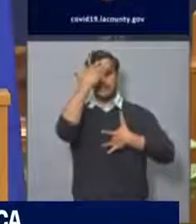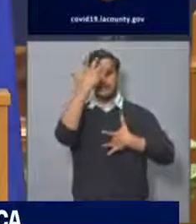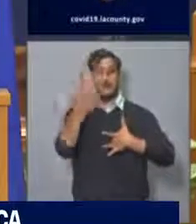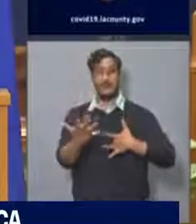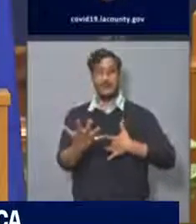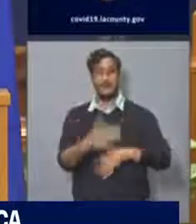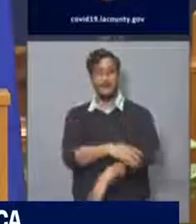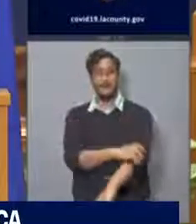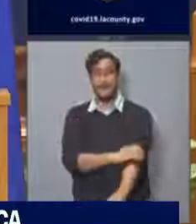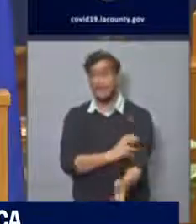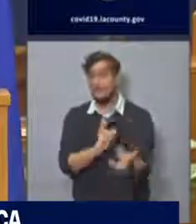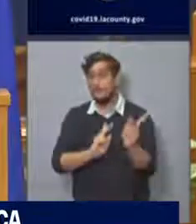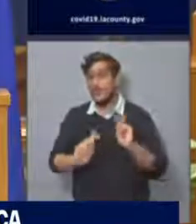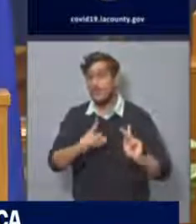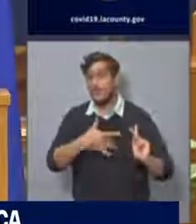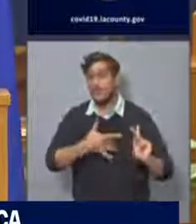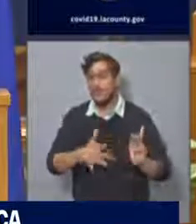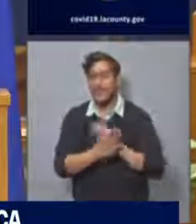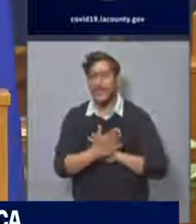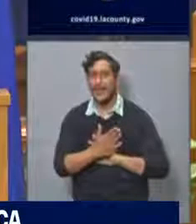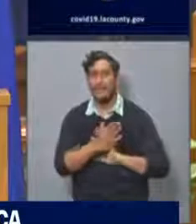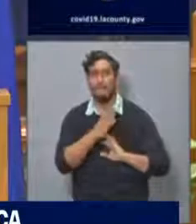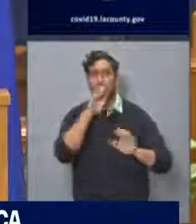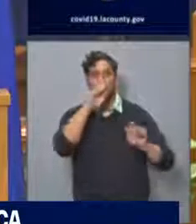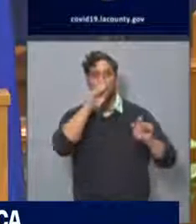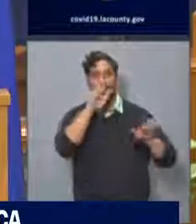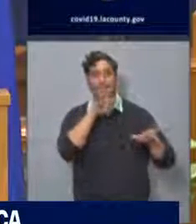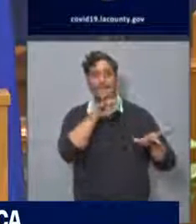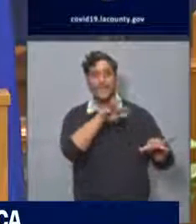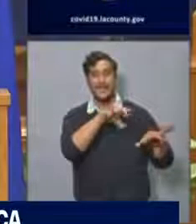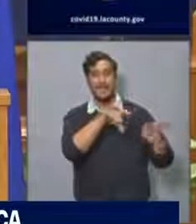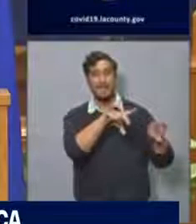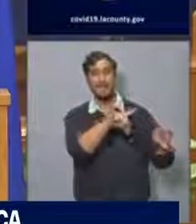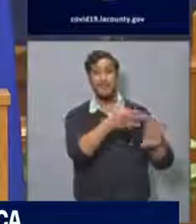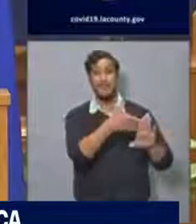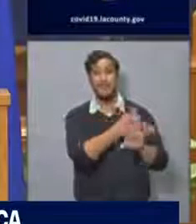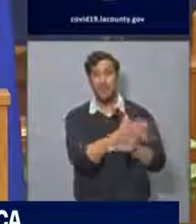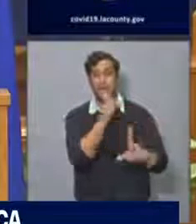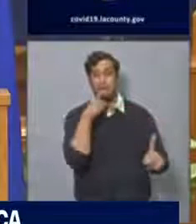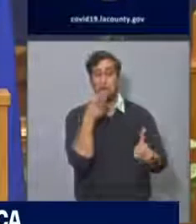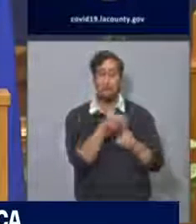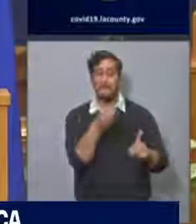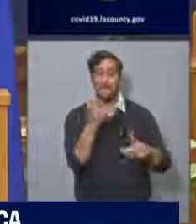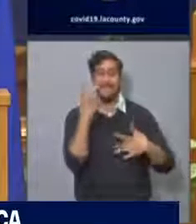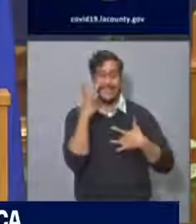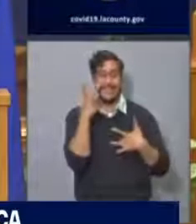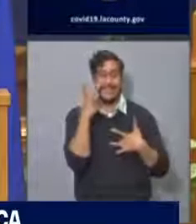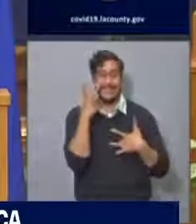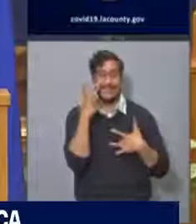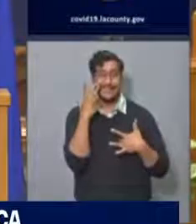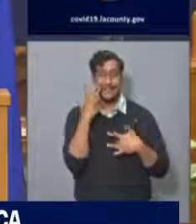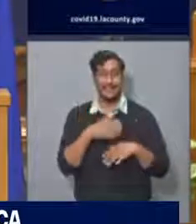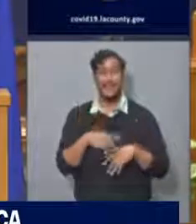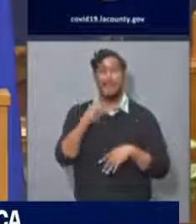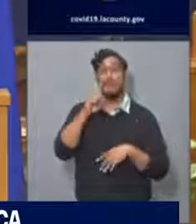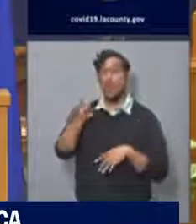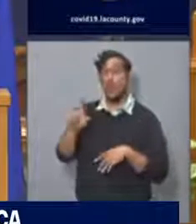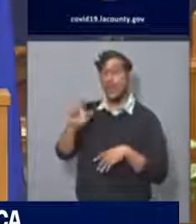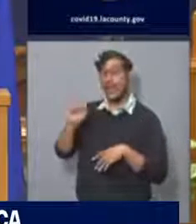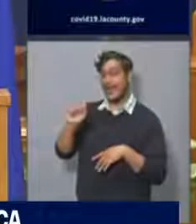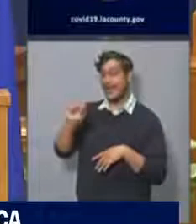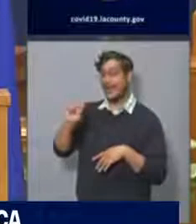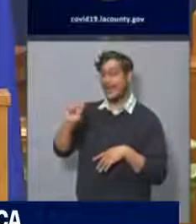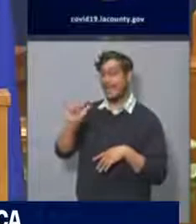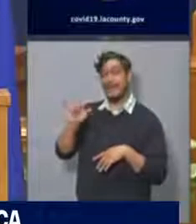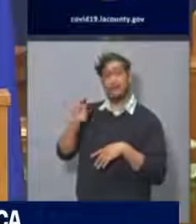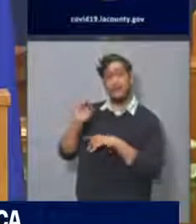infectious a couple of days before they actually develop symptoms, if they're going to get symptoms, and for asymptomatic people,